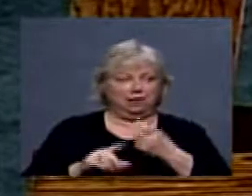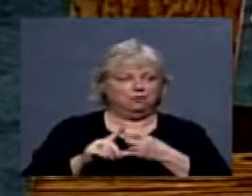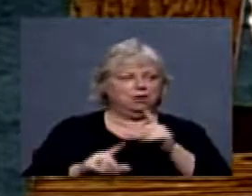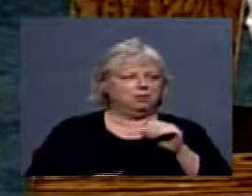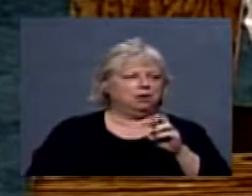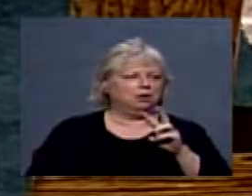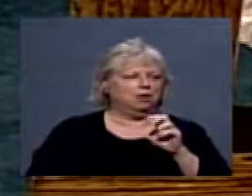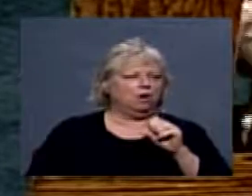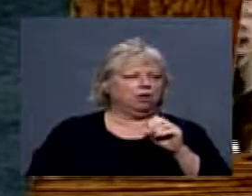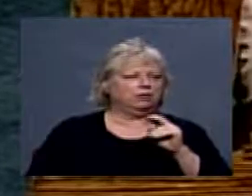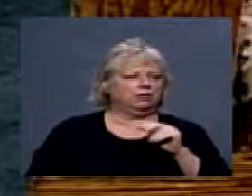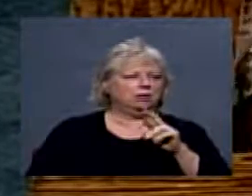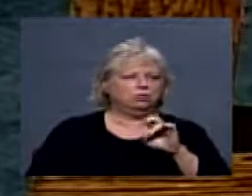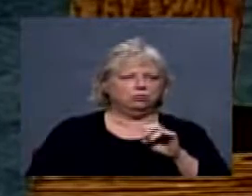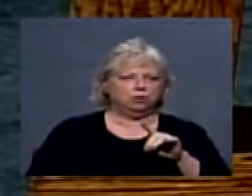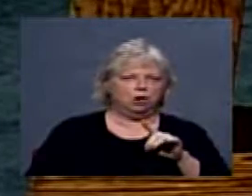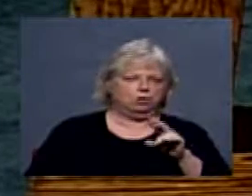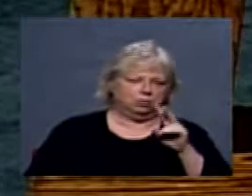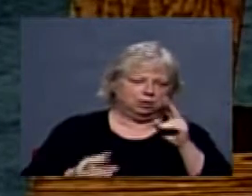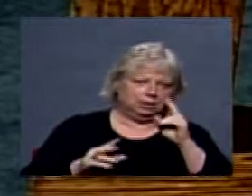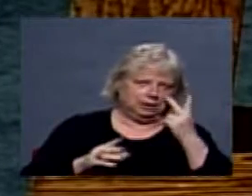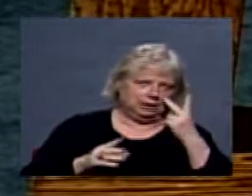Lawson Road, looking up the